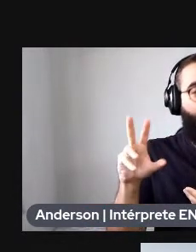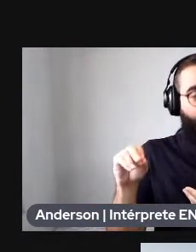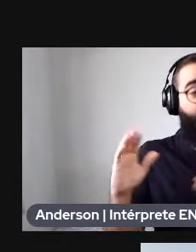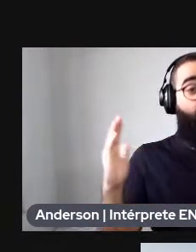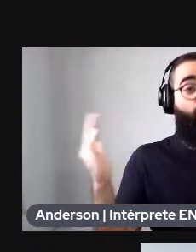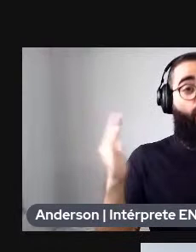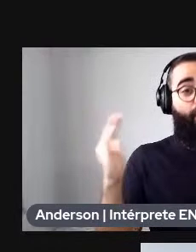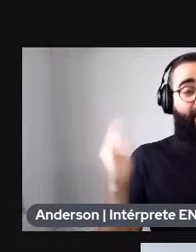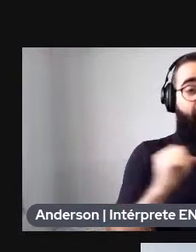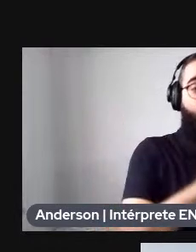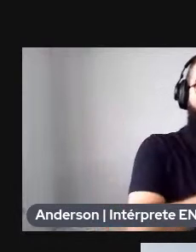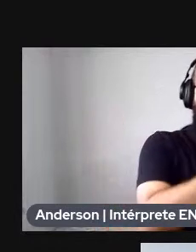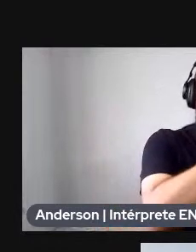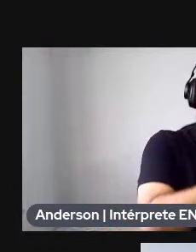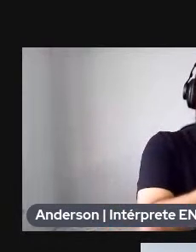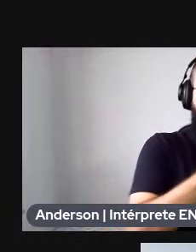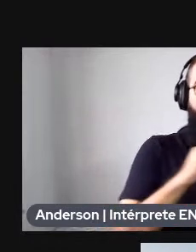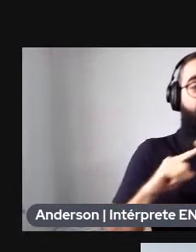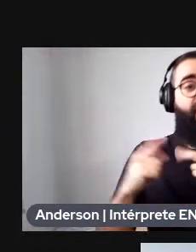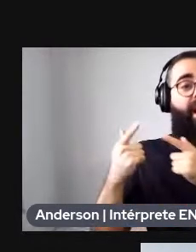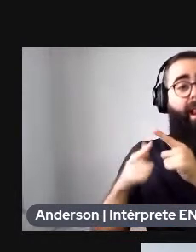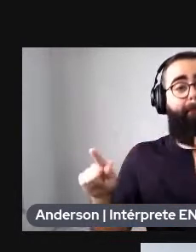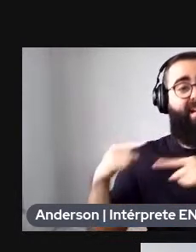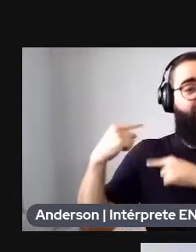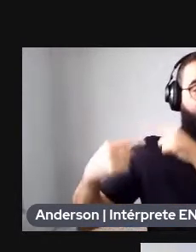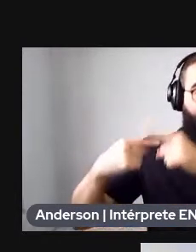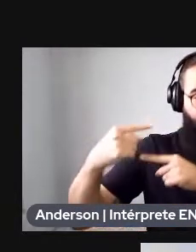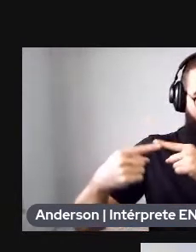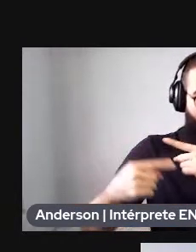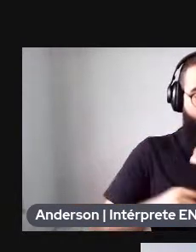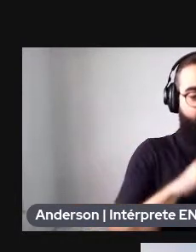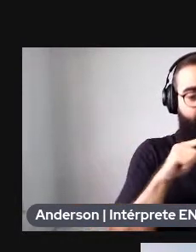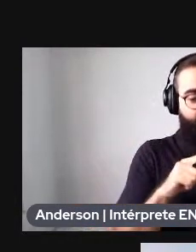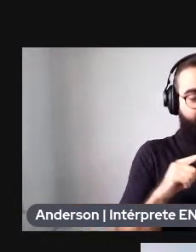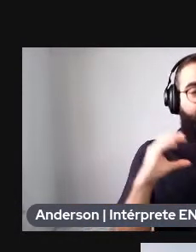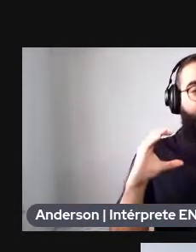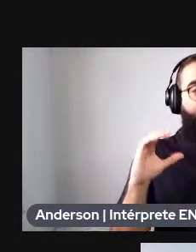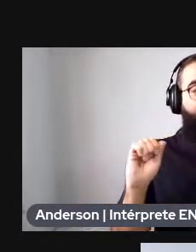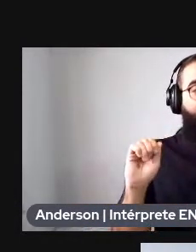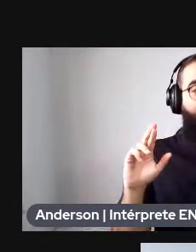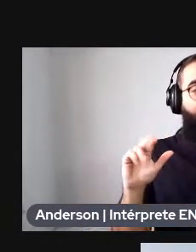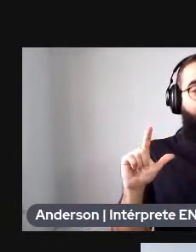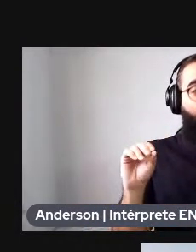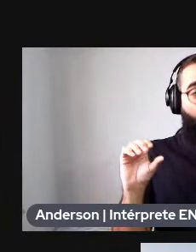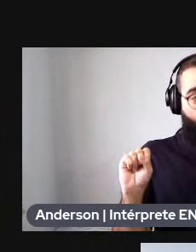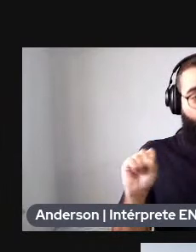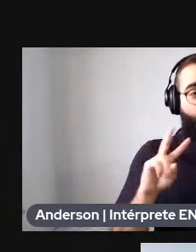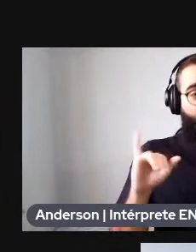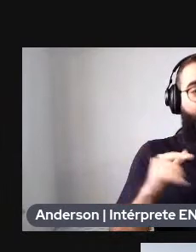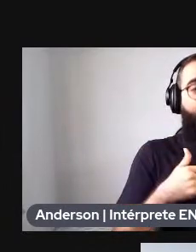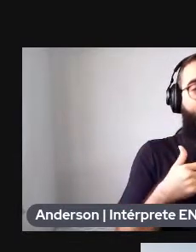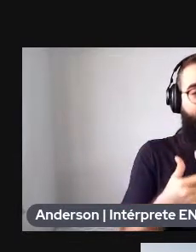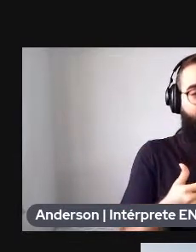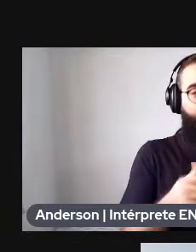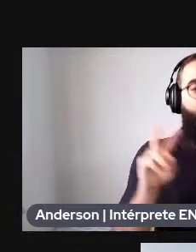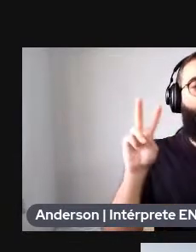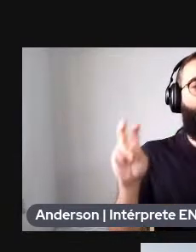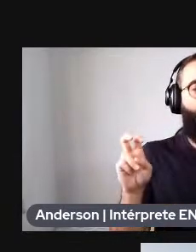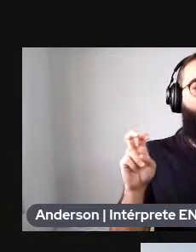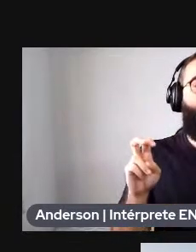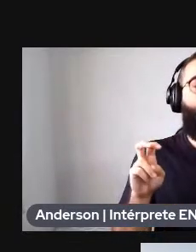theories. And Carlos Gouveia will be speaking about aspectos de coesão lexical